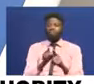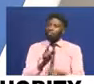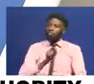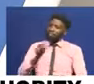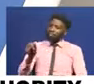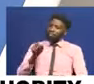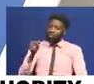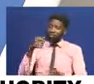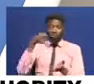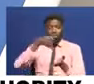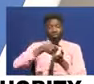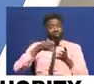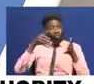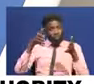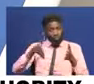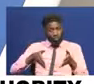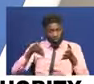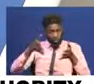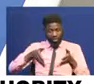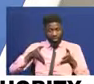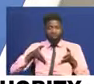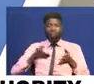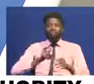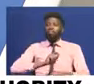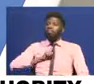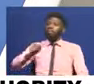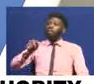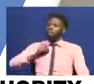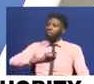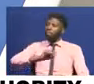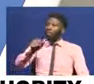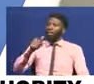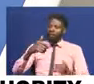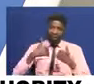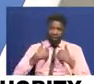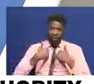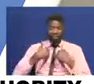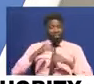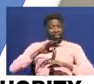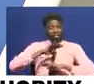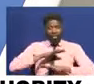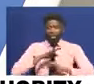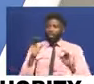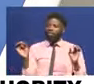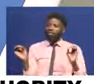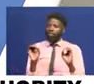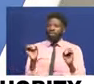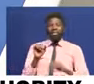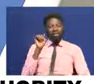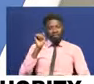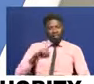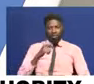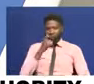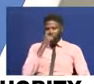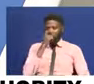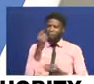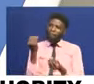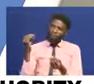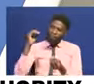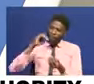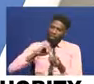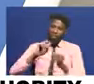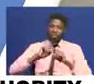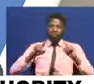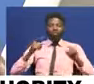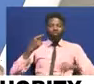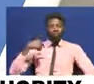some payments that have been released to providers. Mm-hmm. It is not enough, right? We wish it could be more, but the only assurance